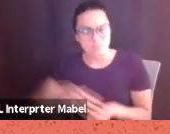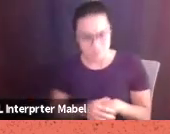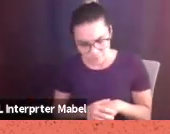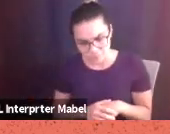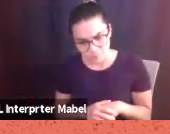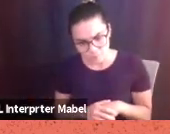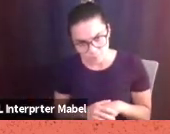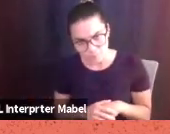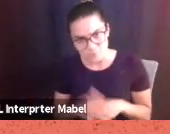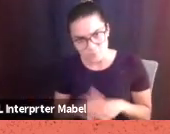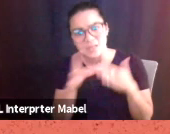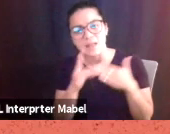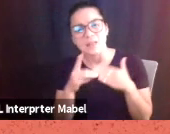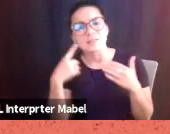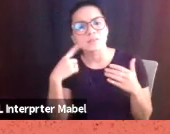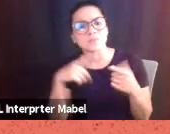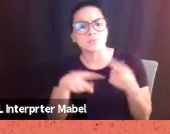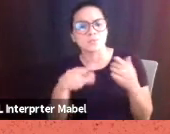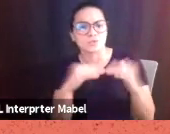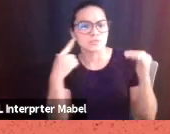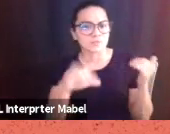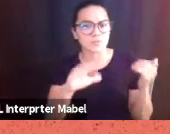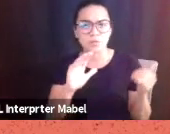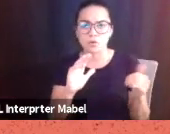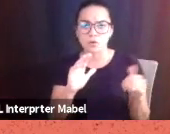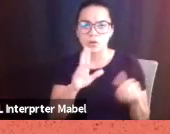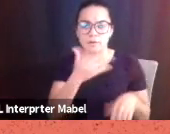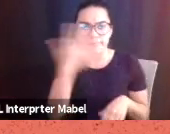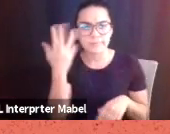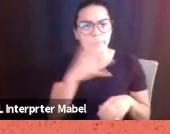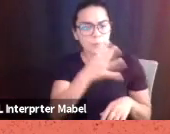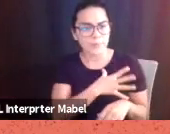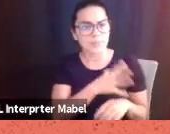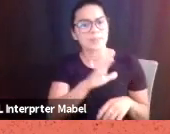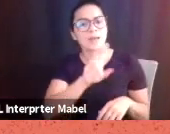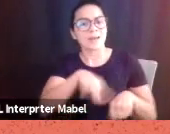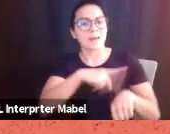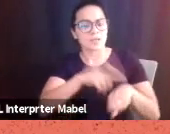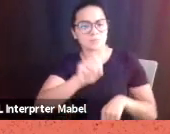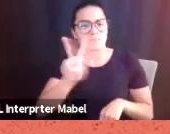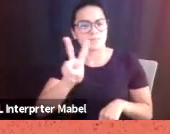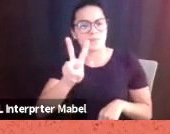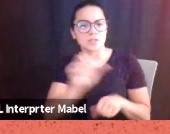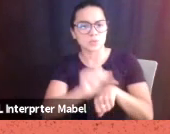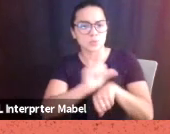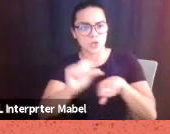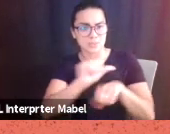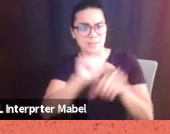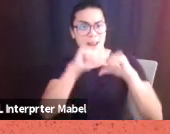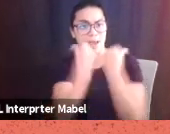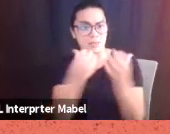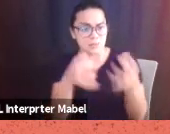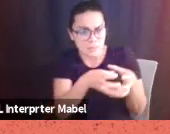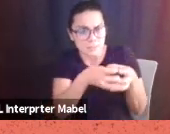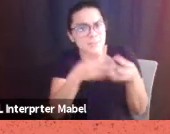International, Justice for Migrant Women, National Women's Law Center, and National Domestic Workers Alliance sought out to produce a summit that